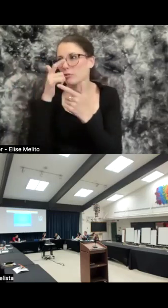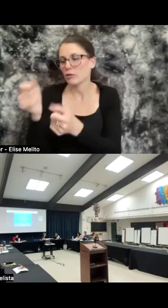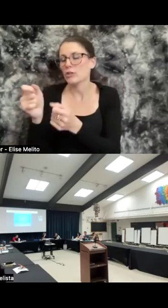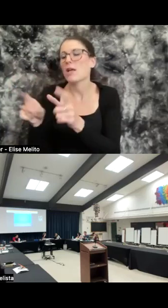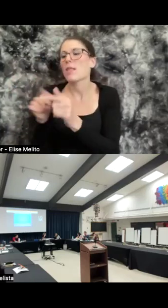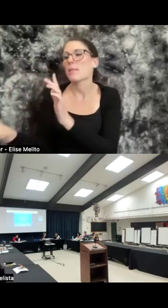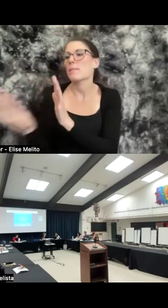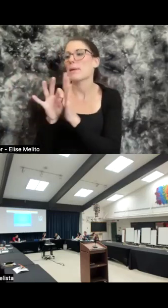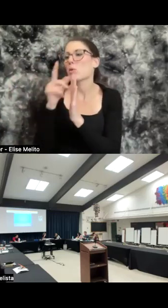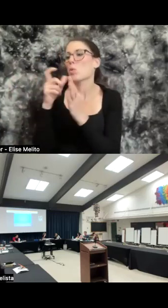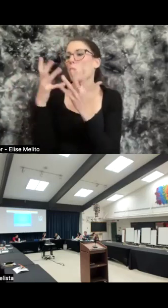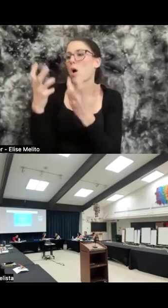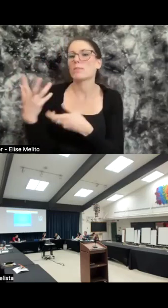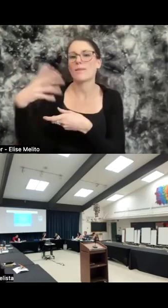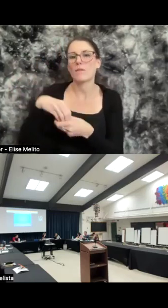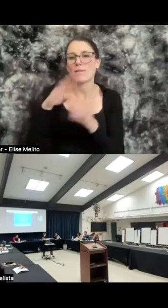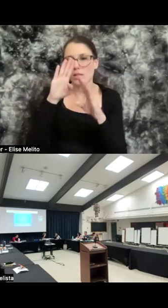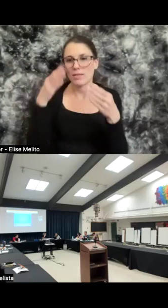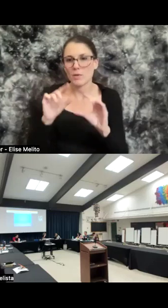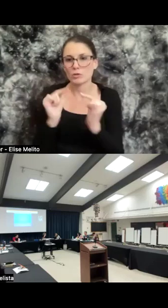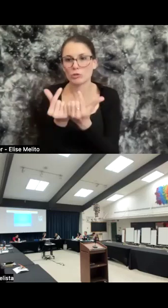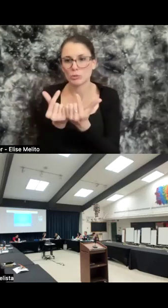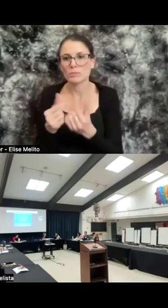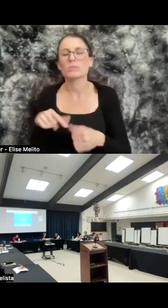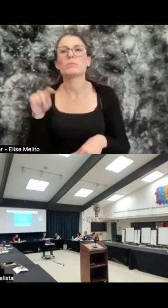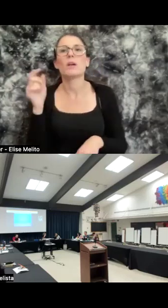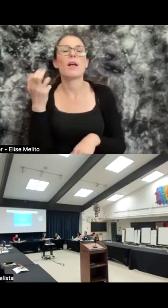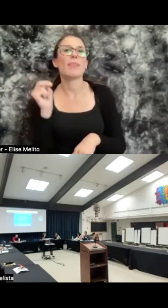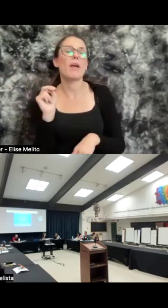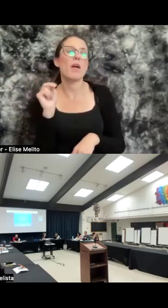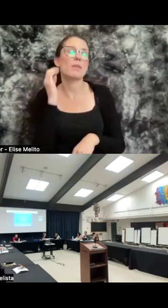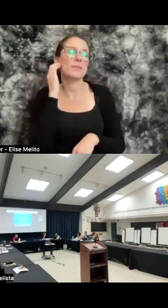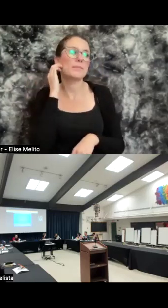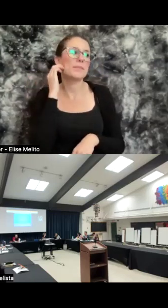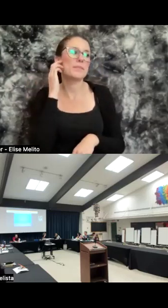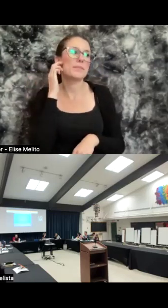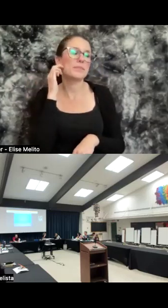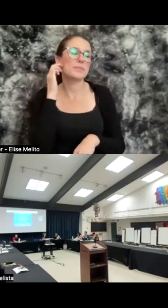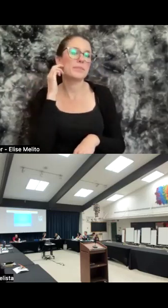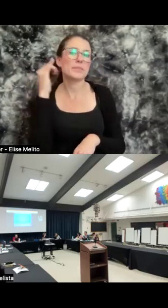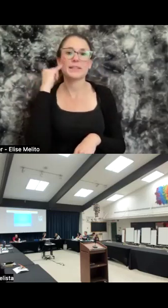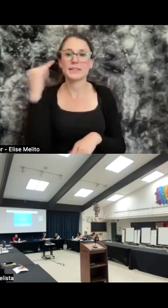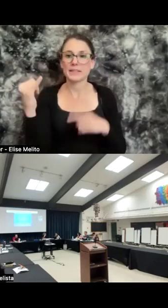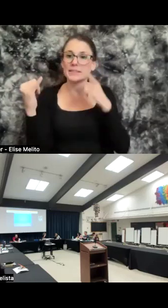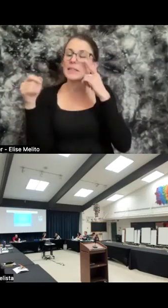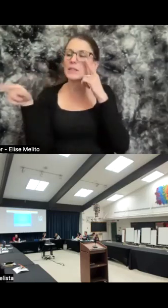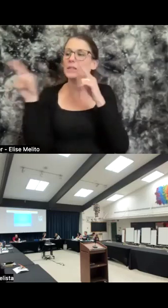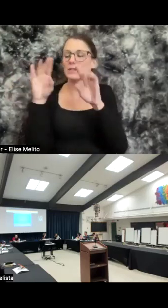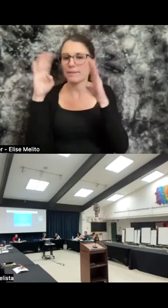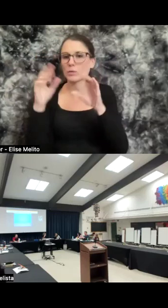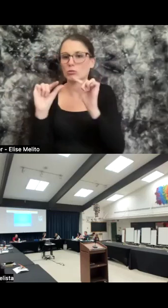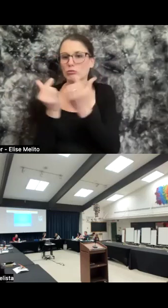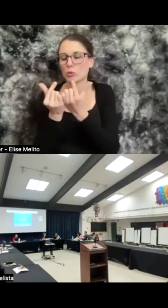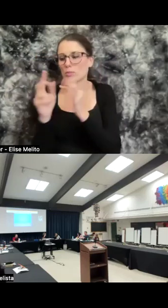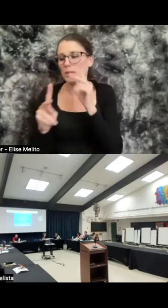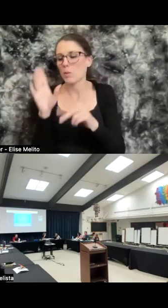on the focus groups. And then the idea is that those focus group folks